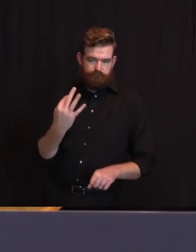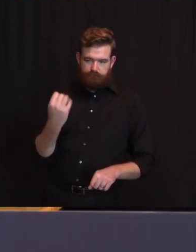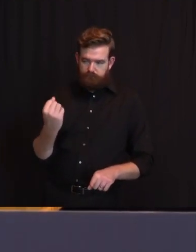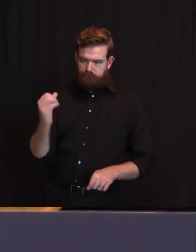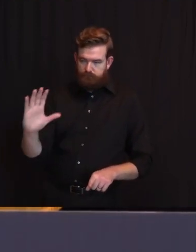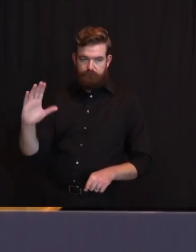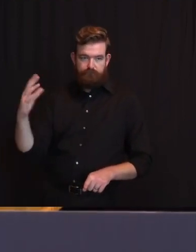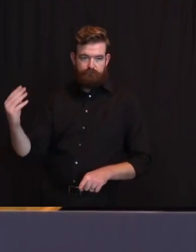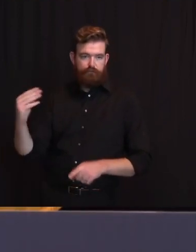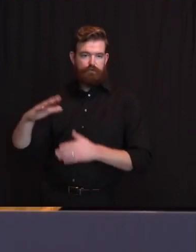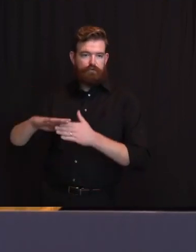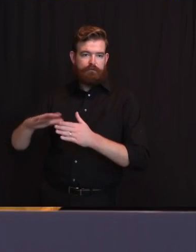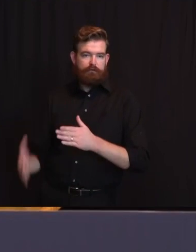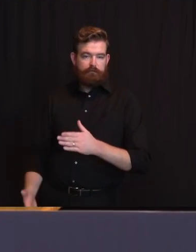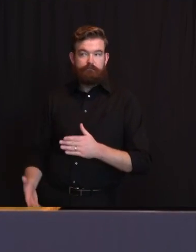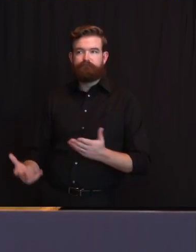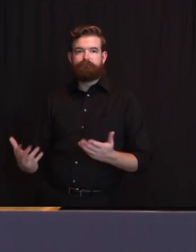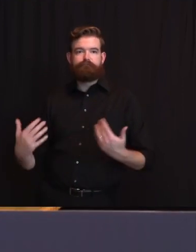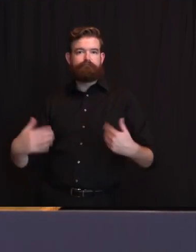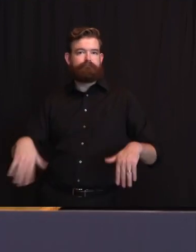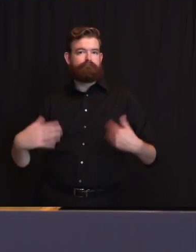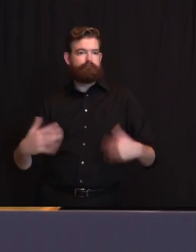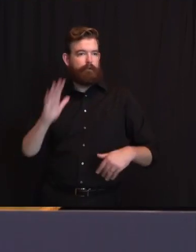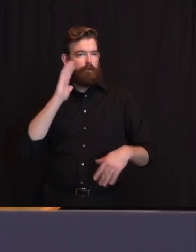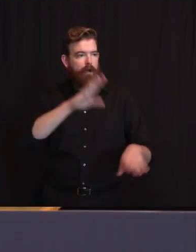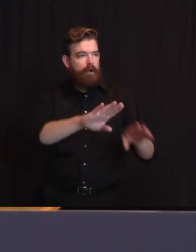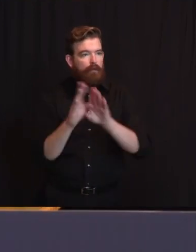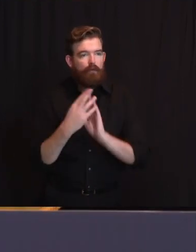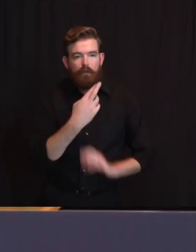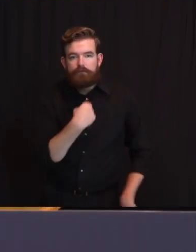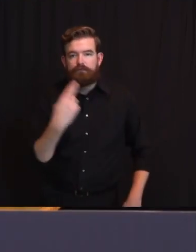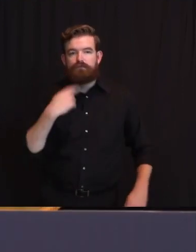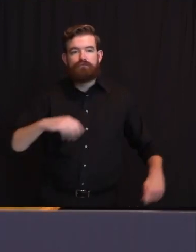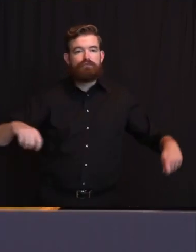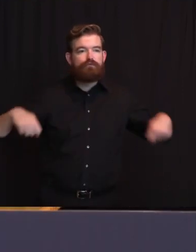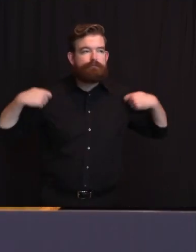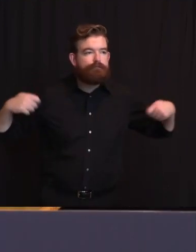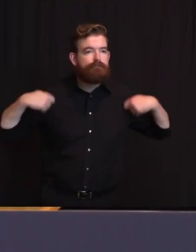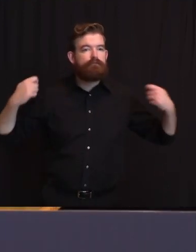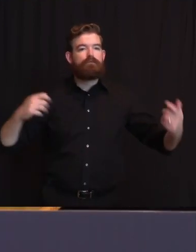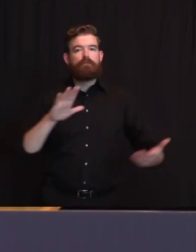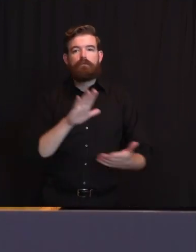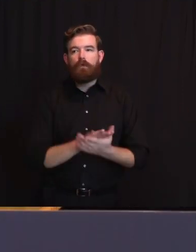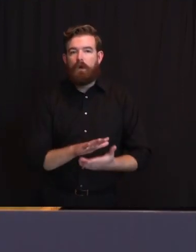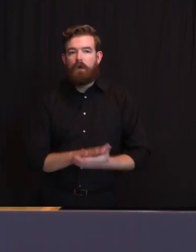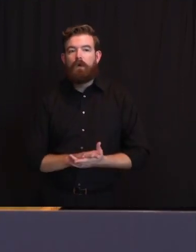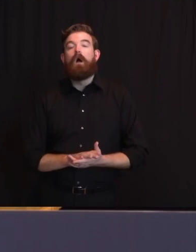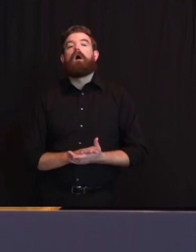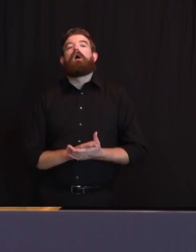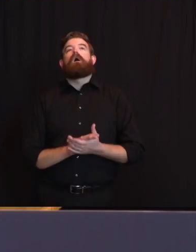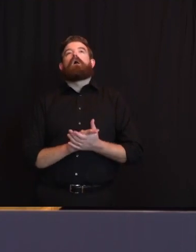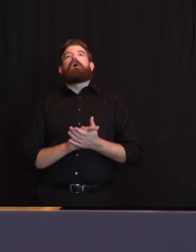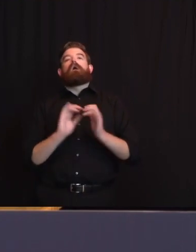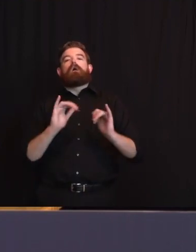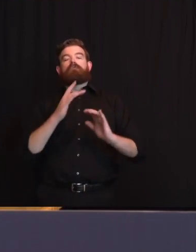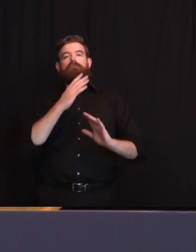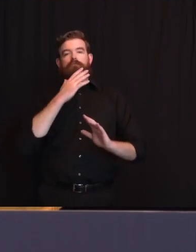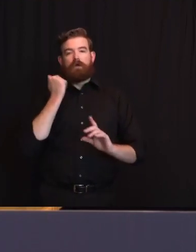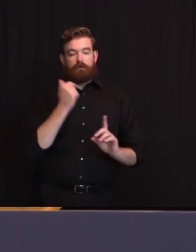big week next week with school. So we want to come in right out of the chute. So we'll be with you, unless you hear otherwise, Tuesday at 1